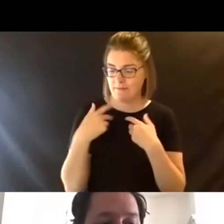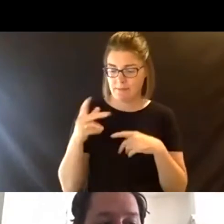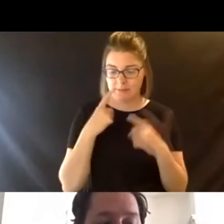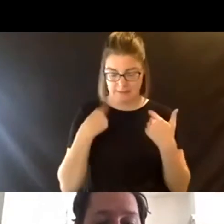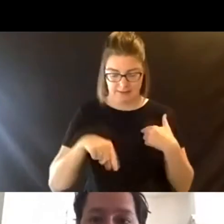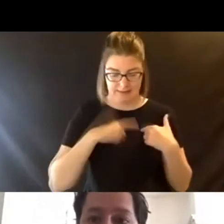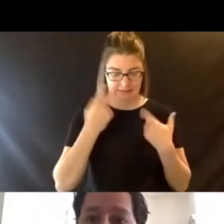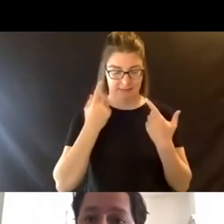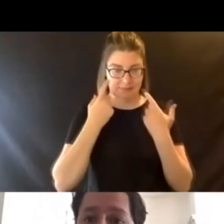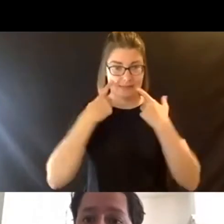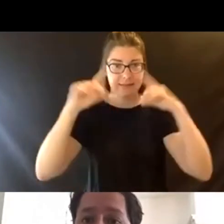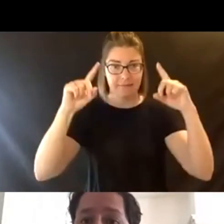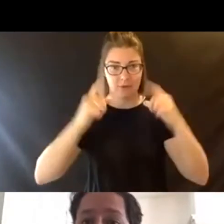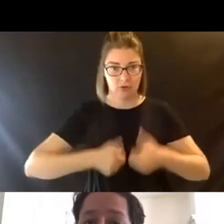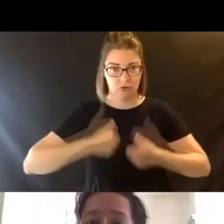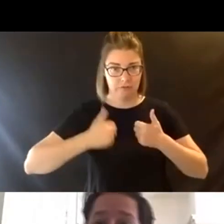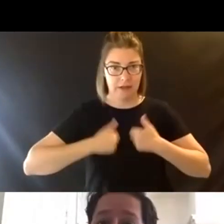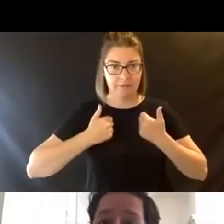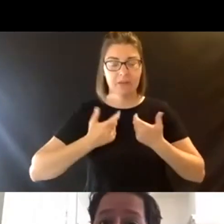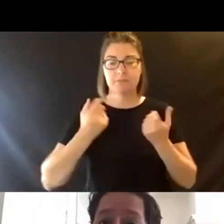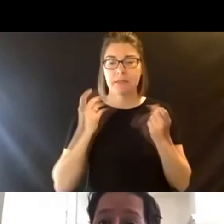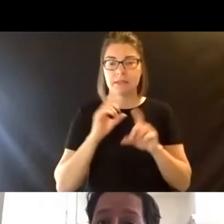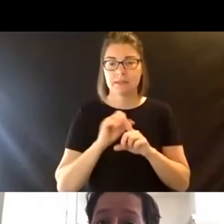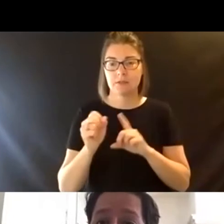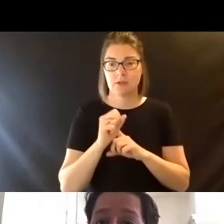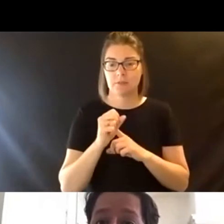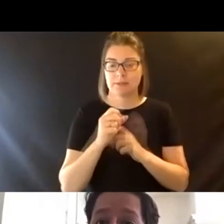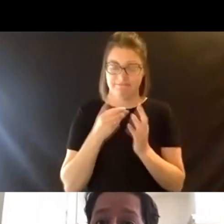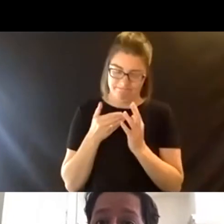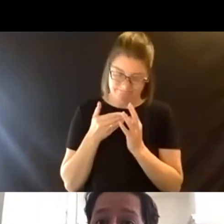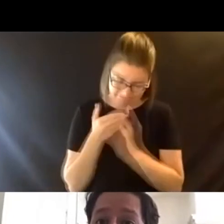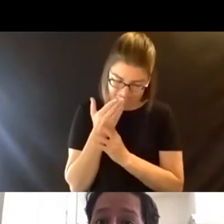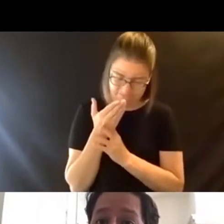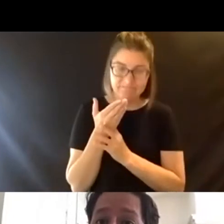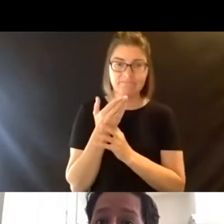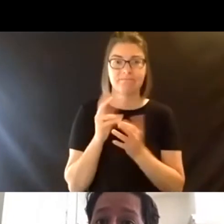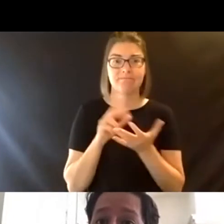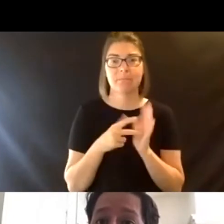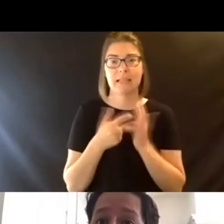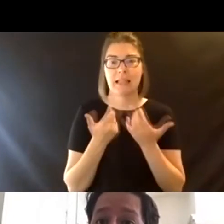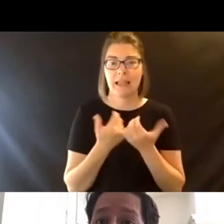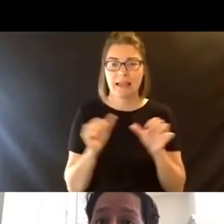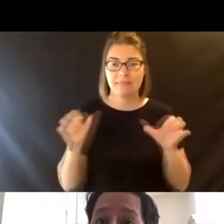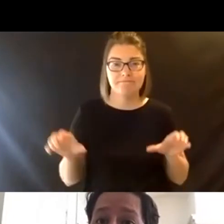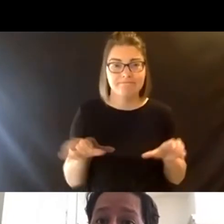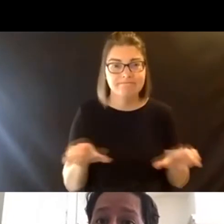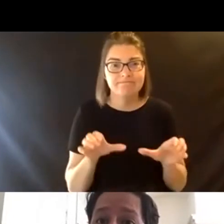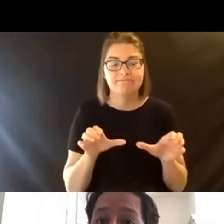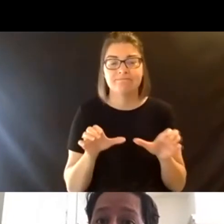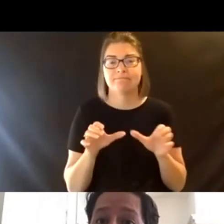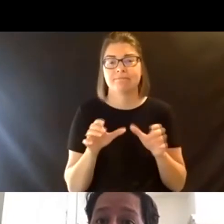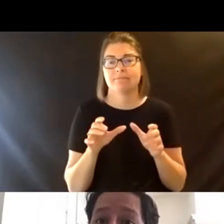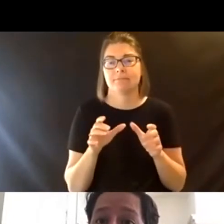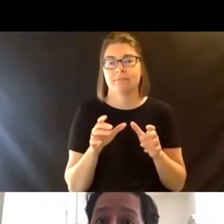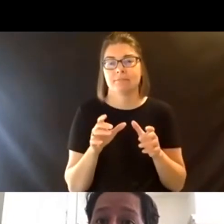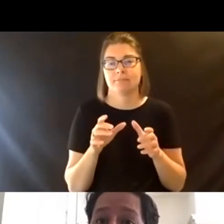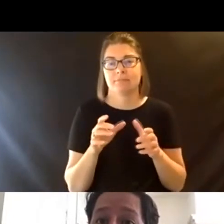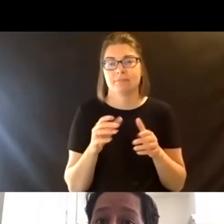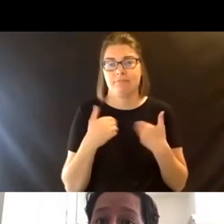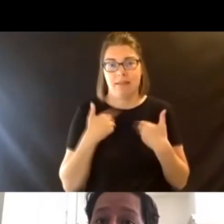in many cases, I think being resilient is just any sort of act that is for ourselves and,